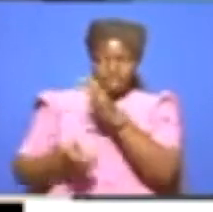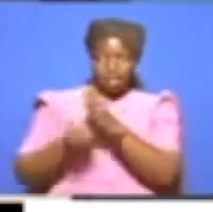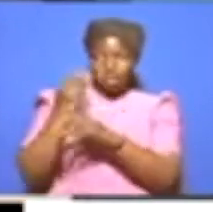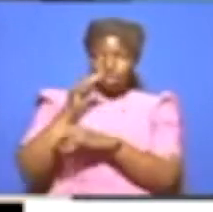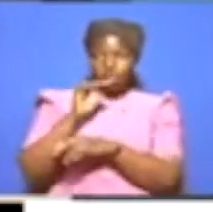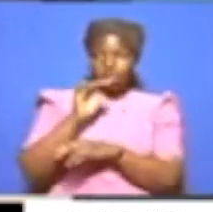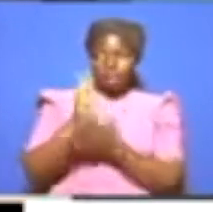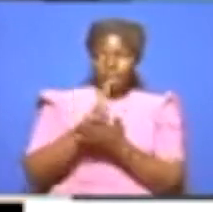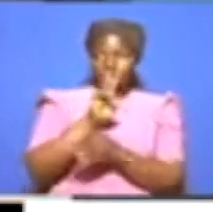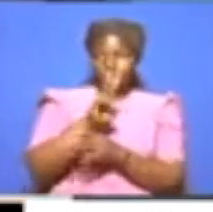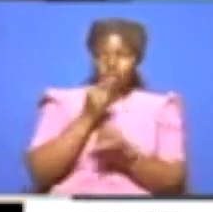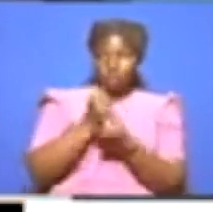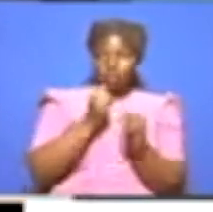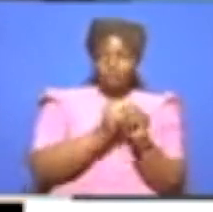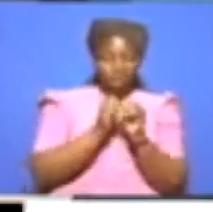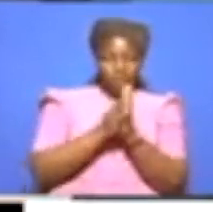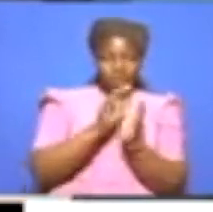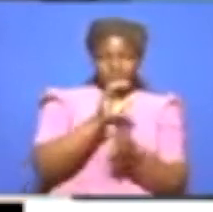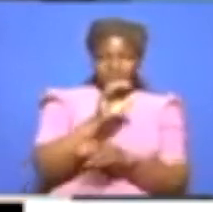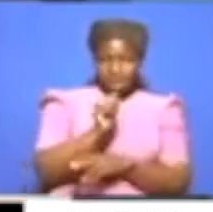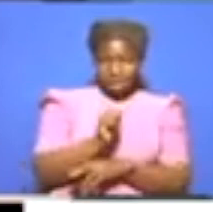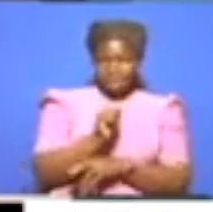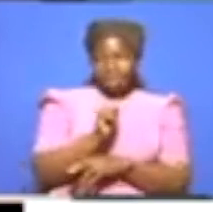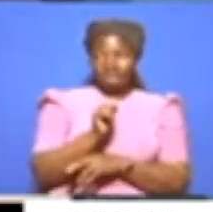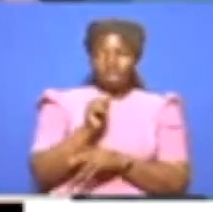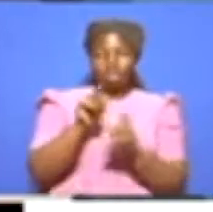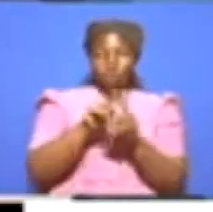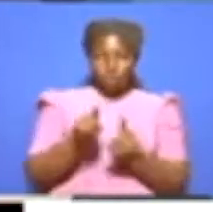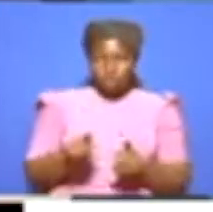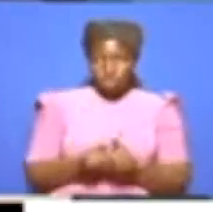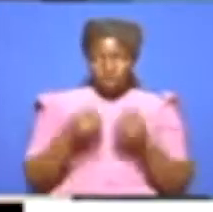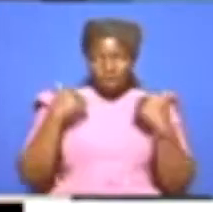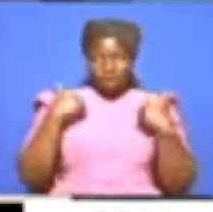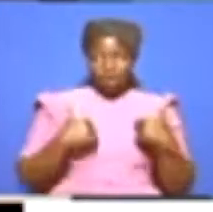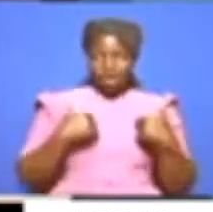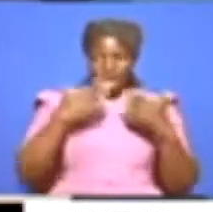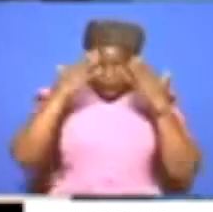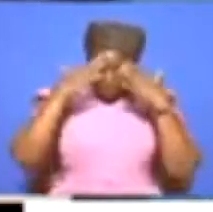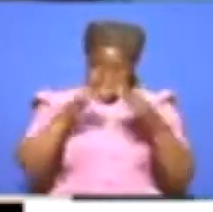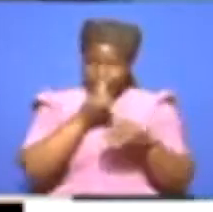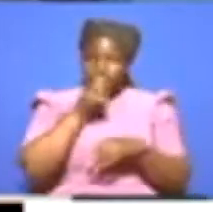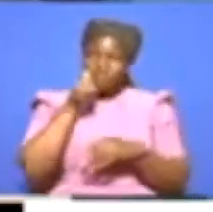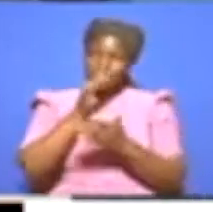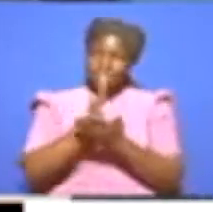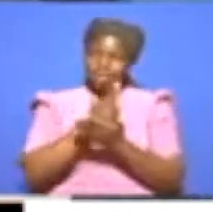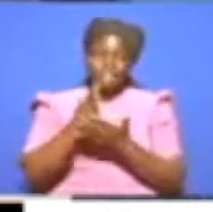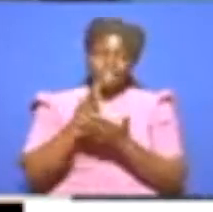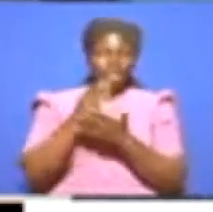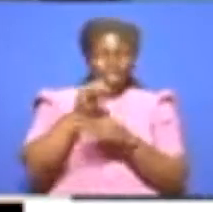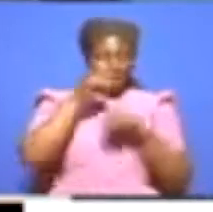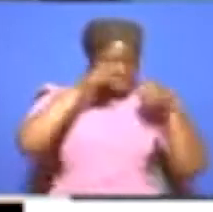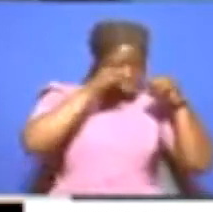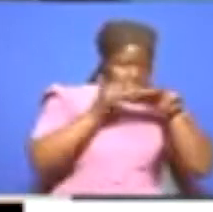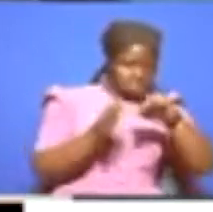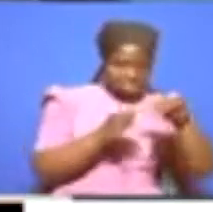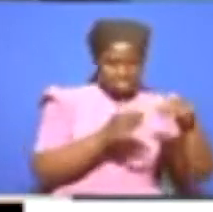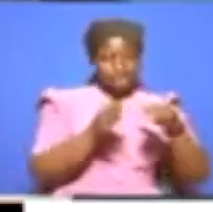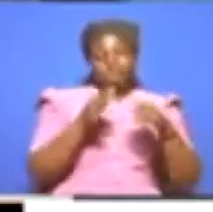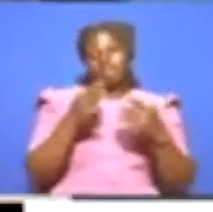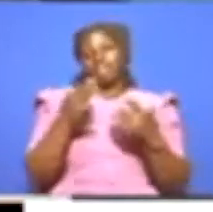I'm aware also private sector, other than Google, whom are my partners, who I can mention, but other companies also